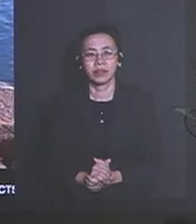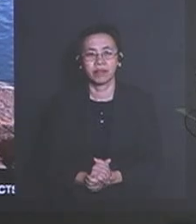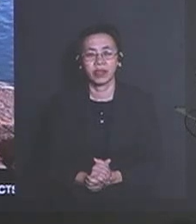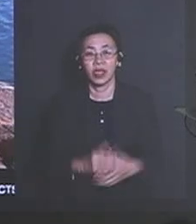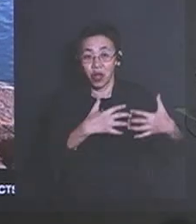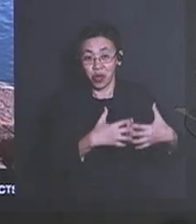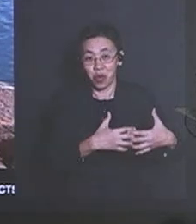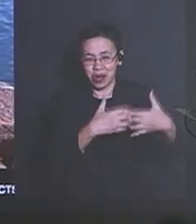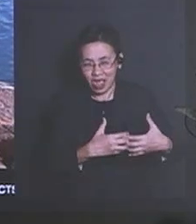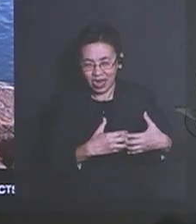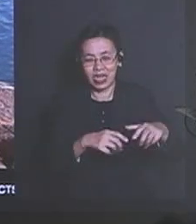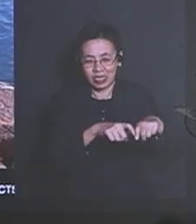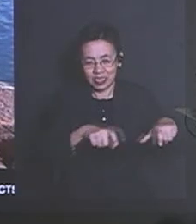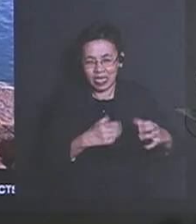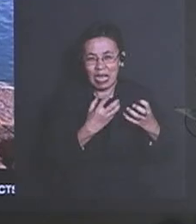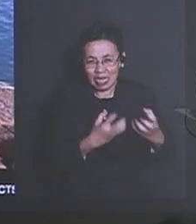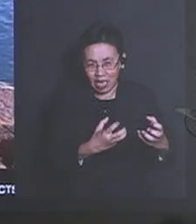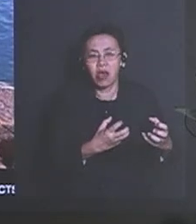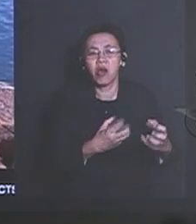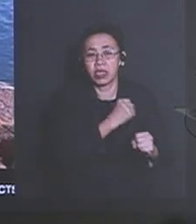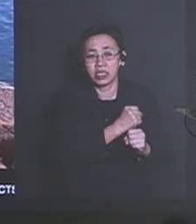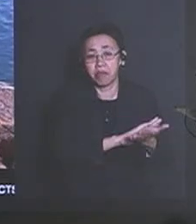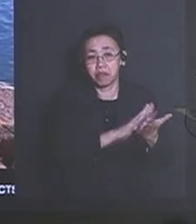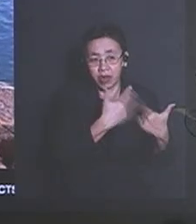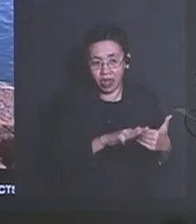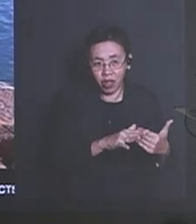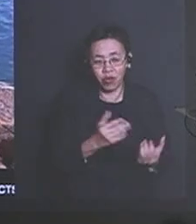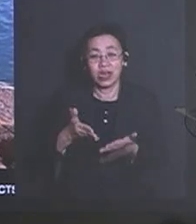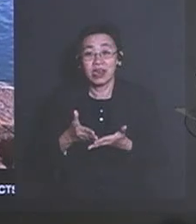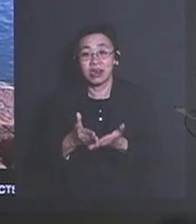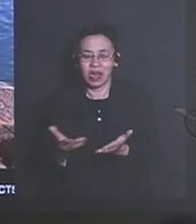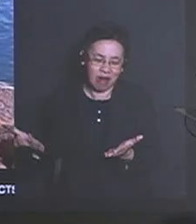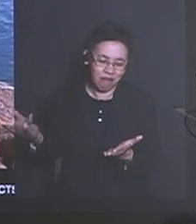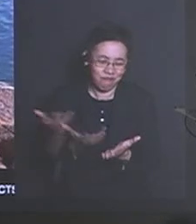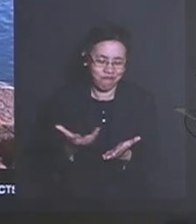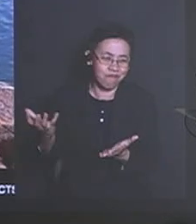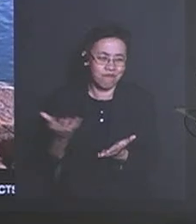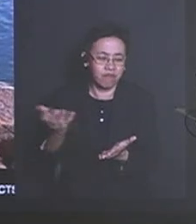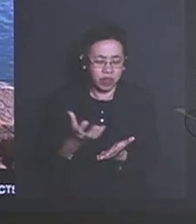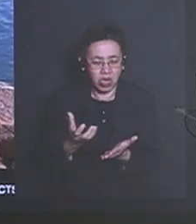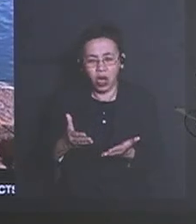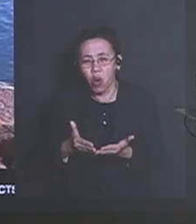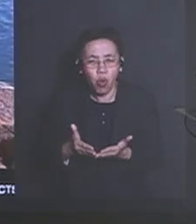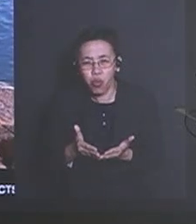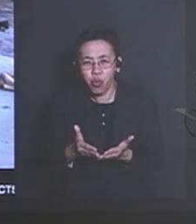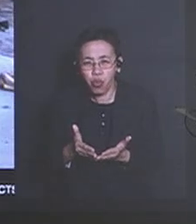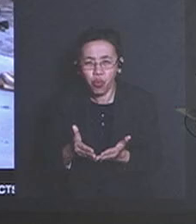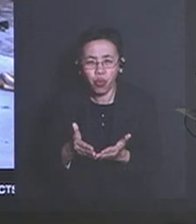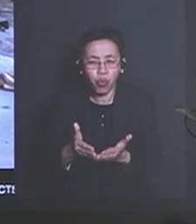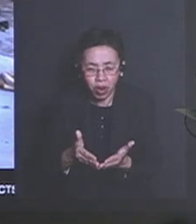by our alliance, which are the precast concrete company and the local sea transportation.